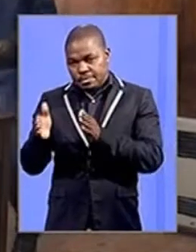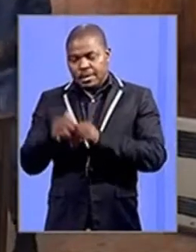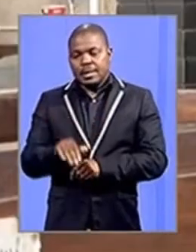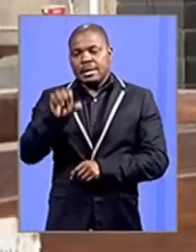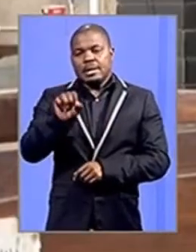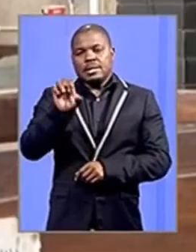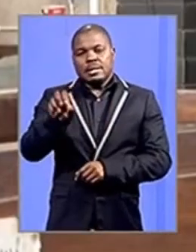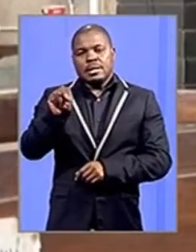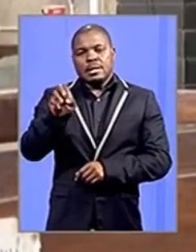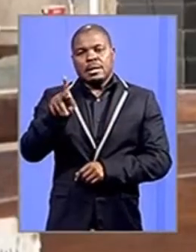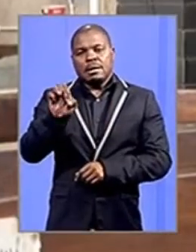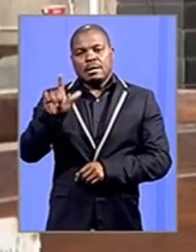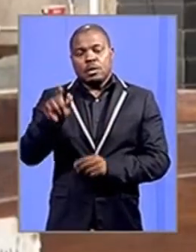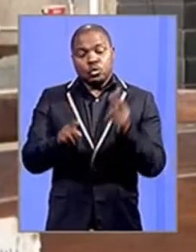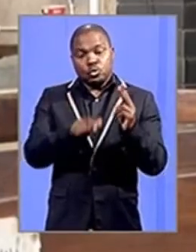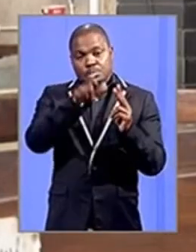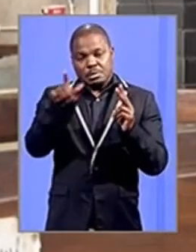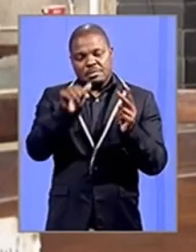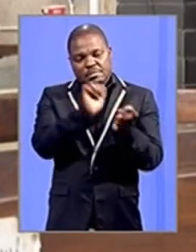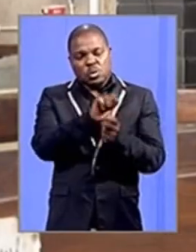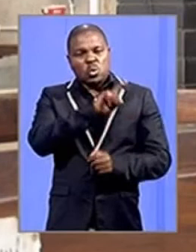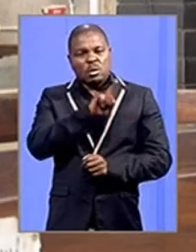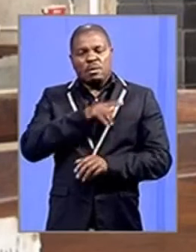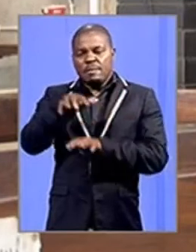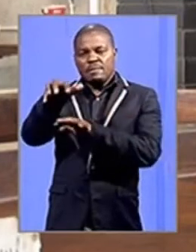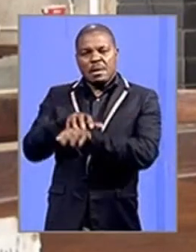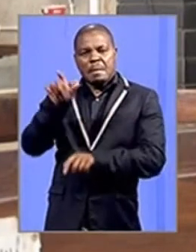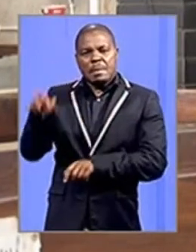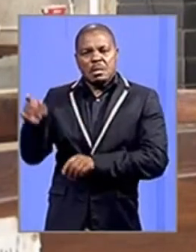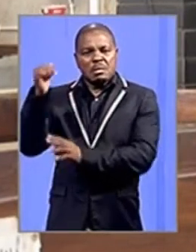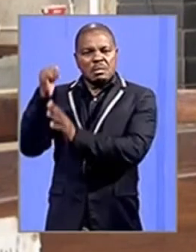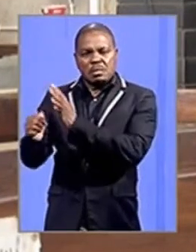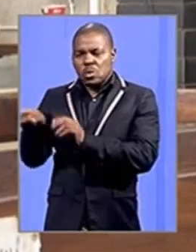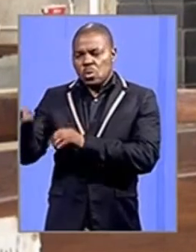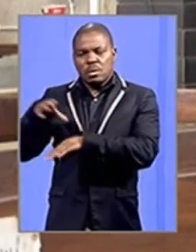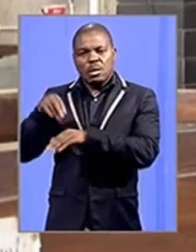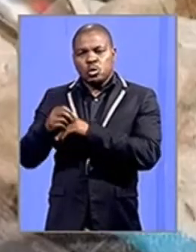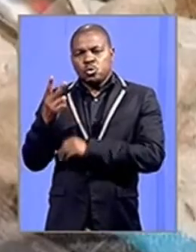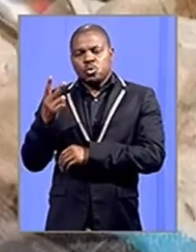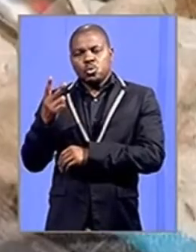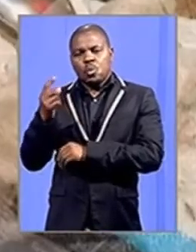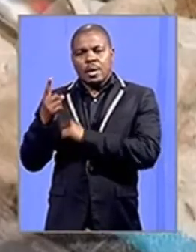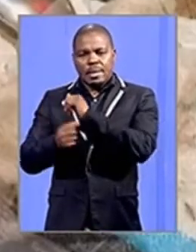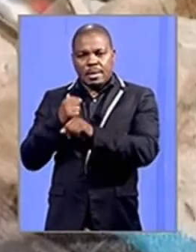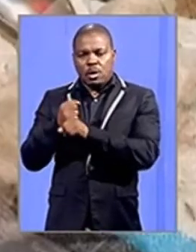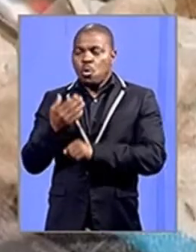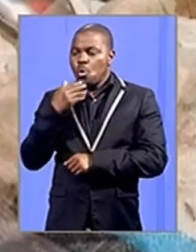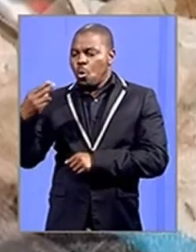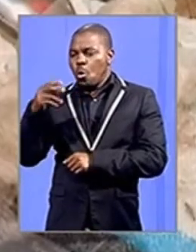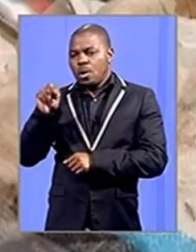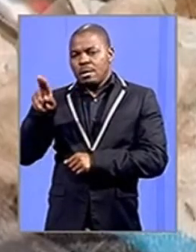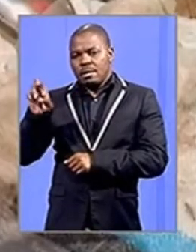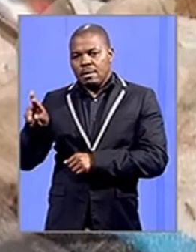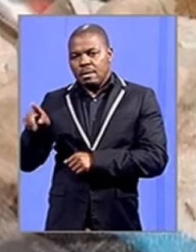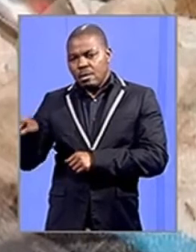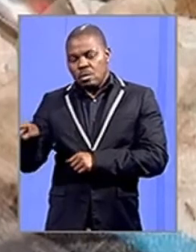ba babedi molatong wa polao ya molaodi wa polasa wa mengwage 21 Brandon Horner ba tšweletše ka